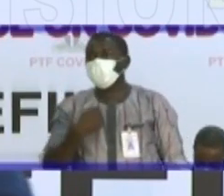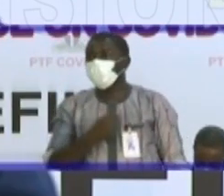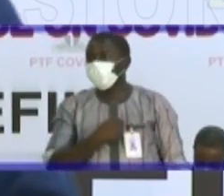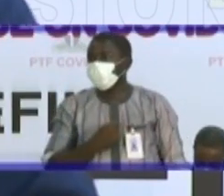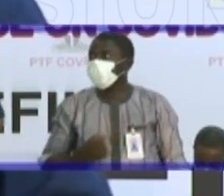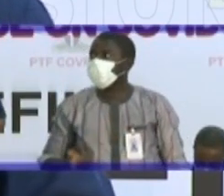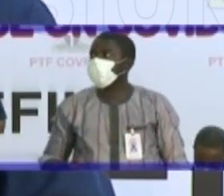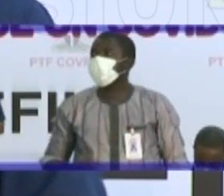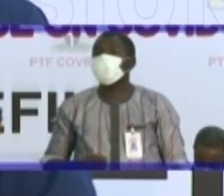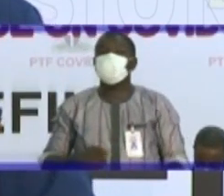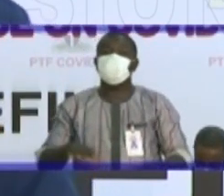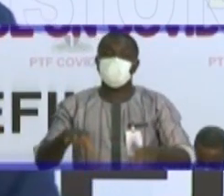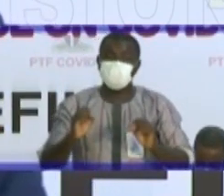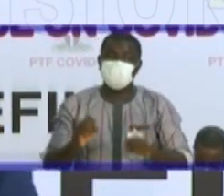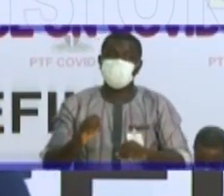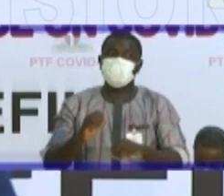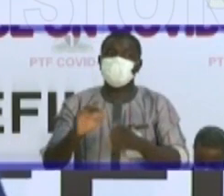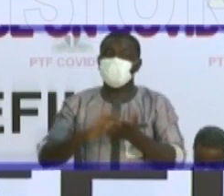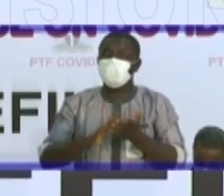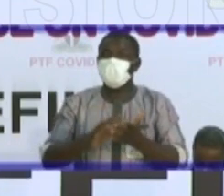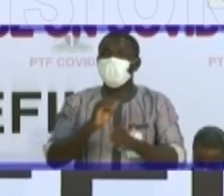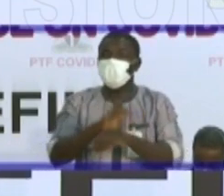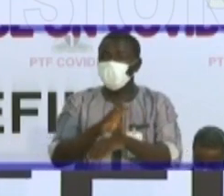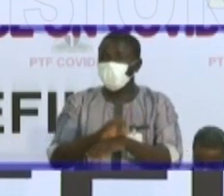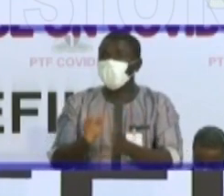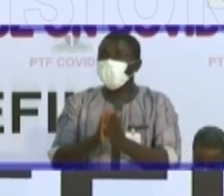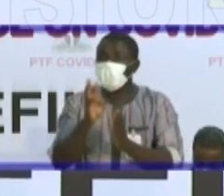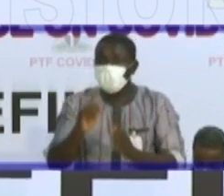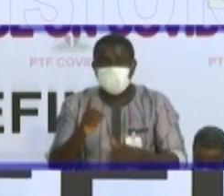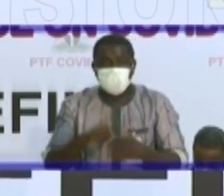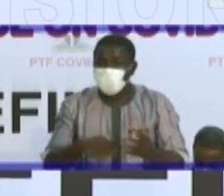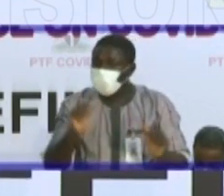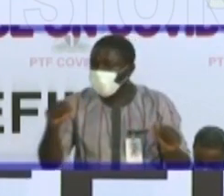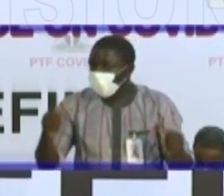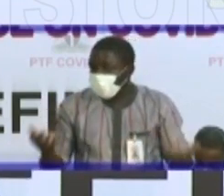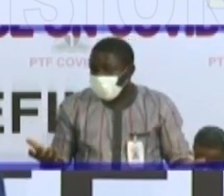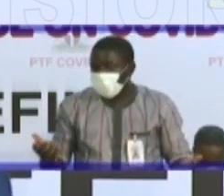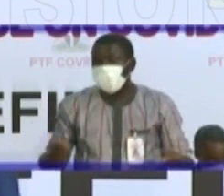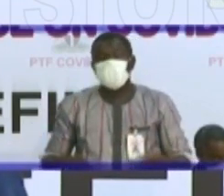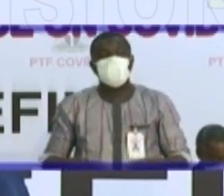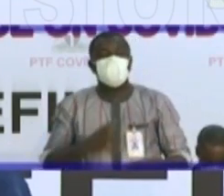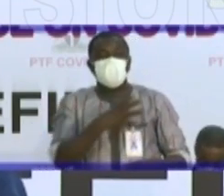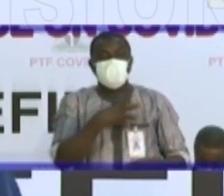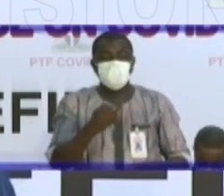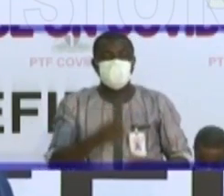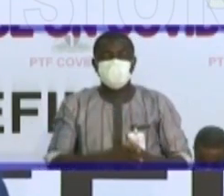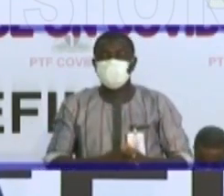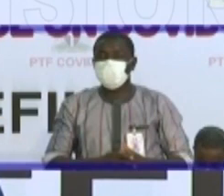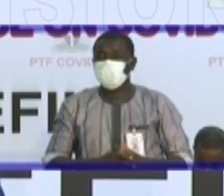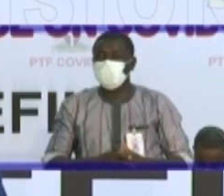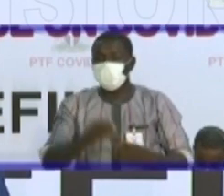medical advice. I mean, we asked the medical people what was possible, and the figure we were